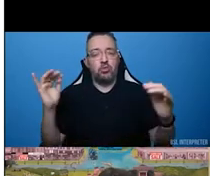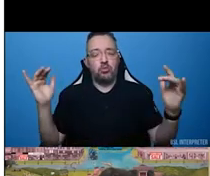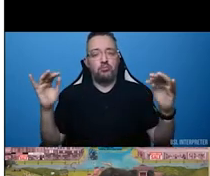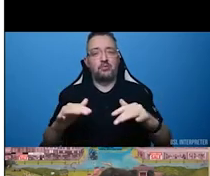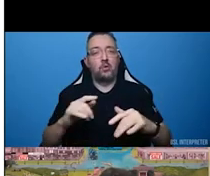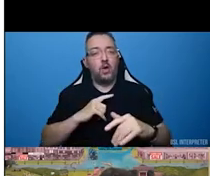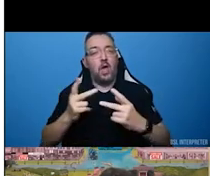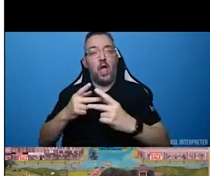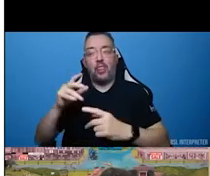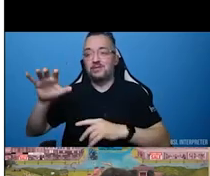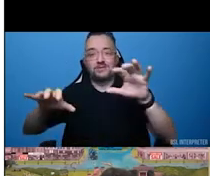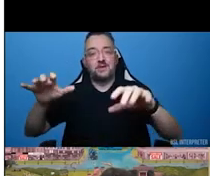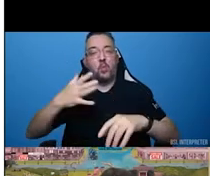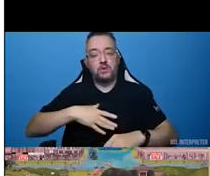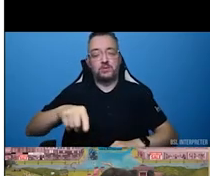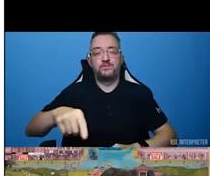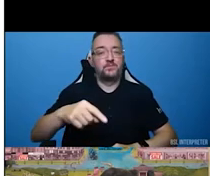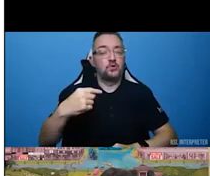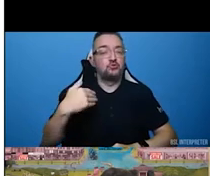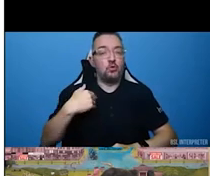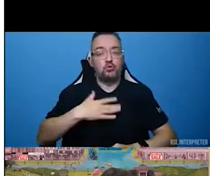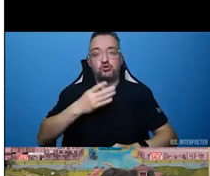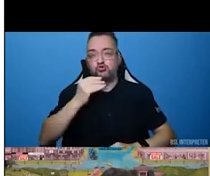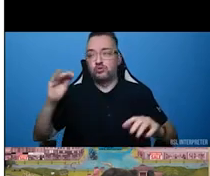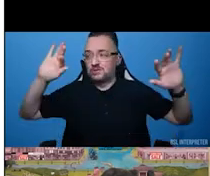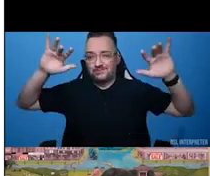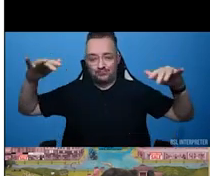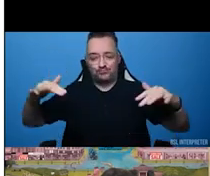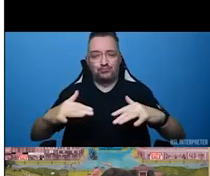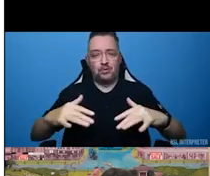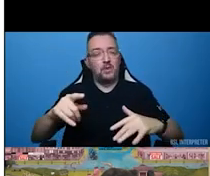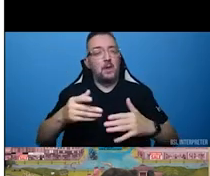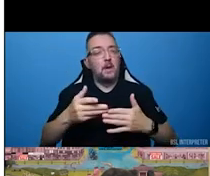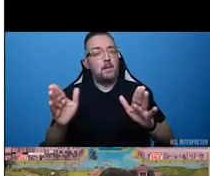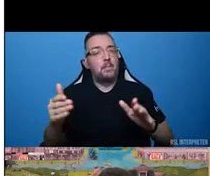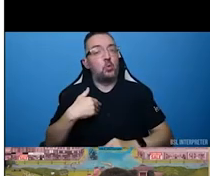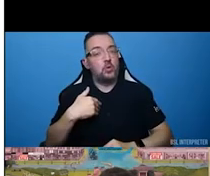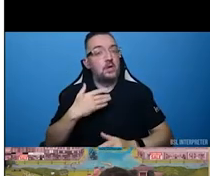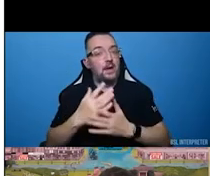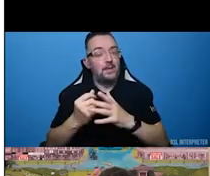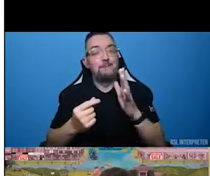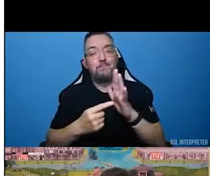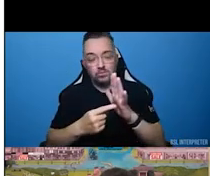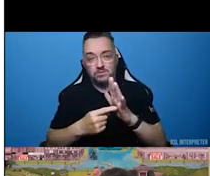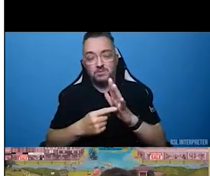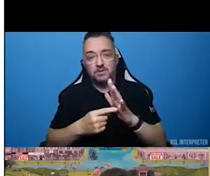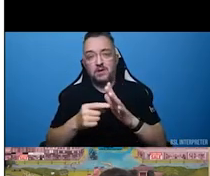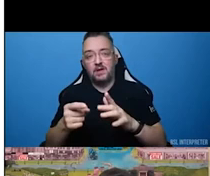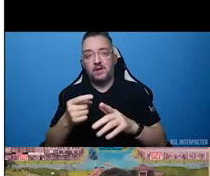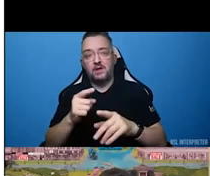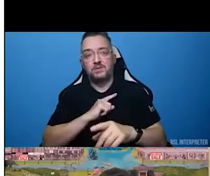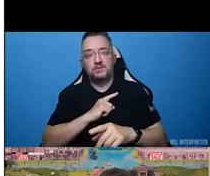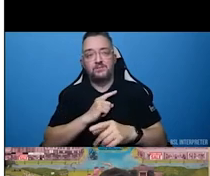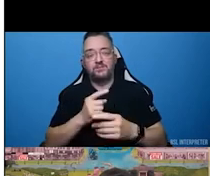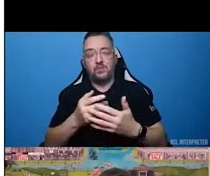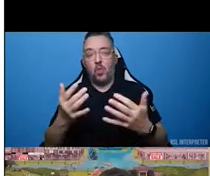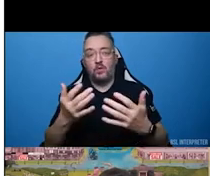pavilions wanted to use these toilets. And so we thought public toilets are such an important subject, and they kind of determine how much of the public realm